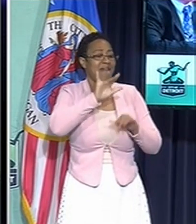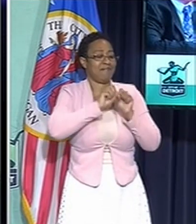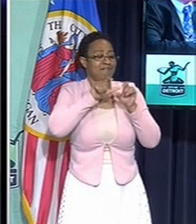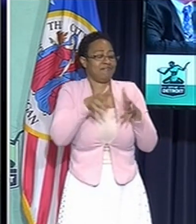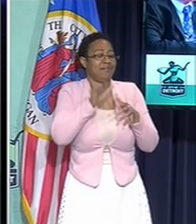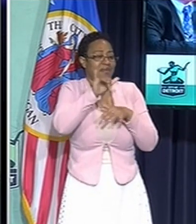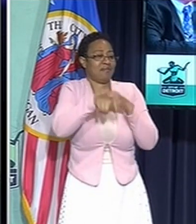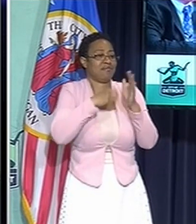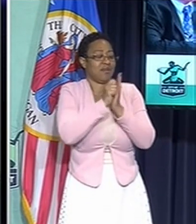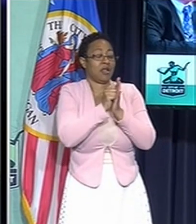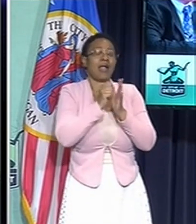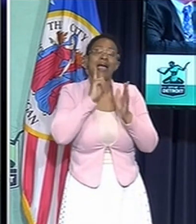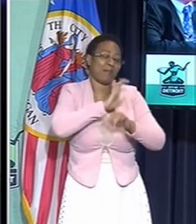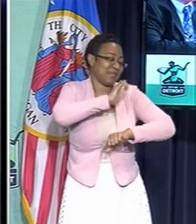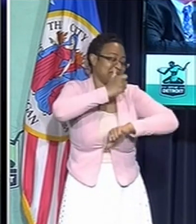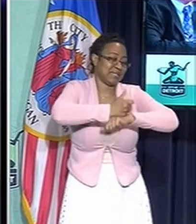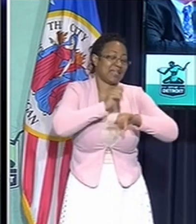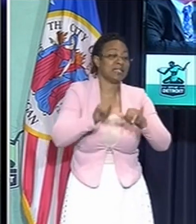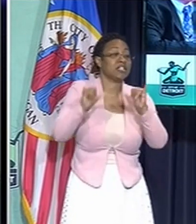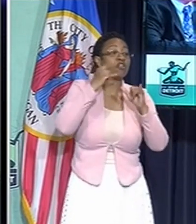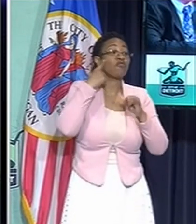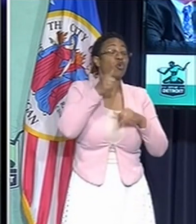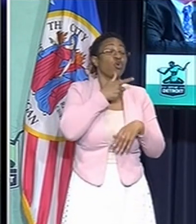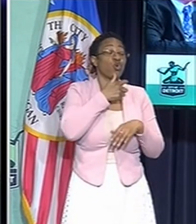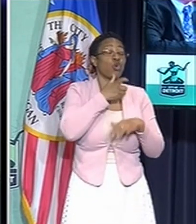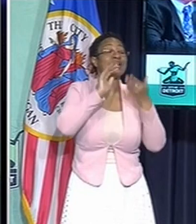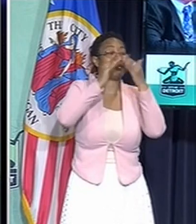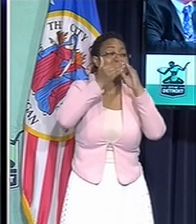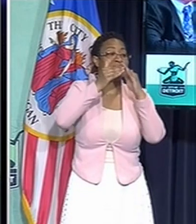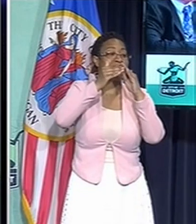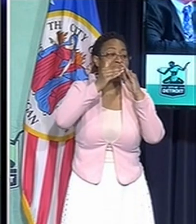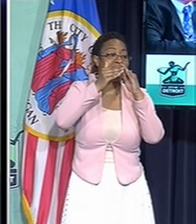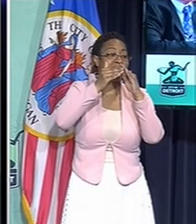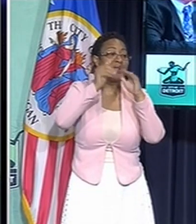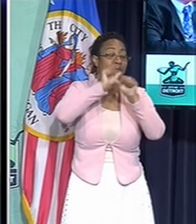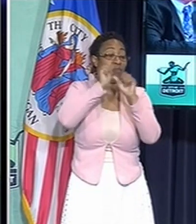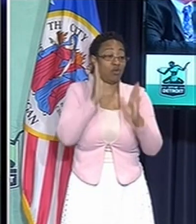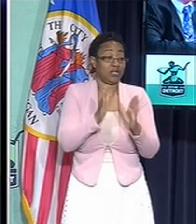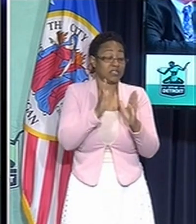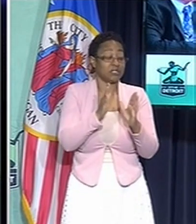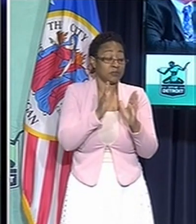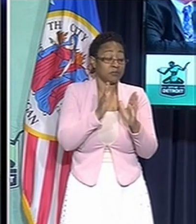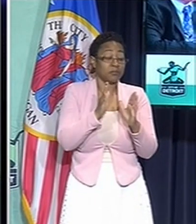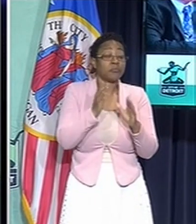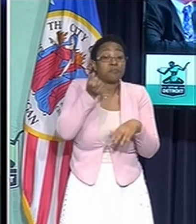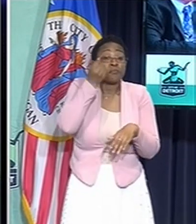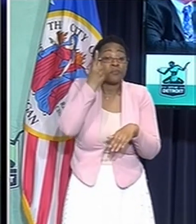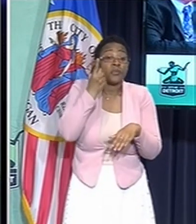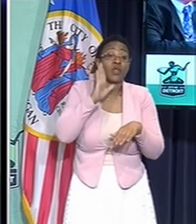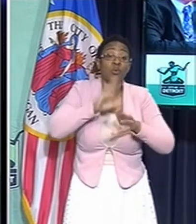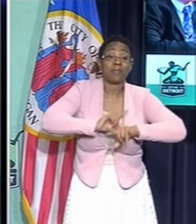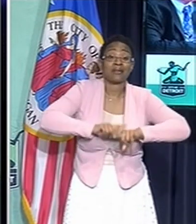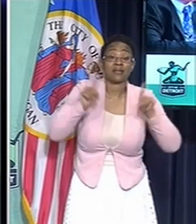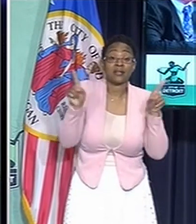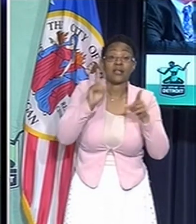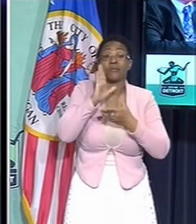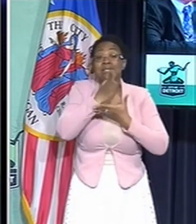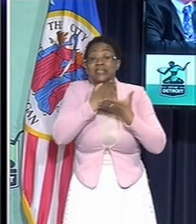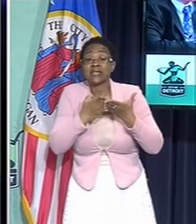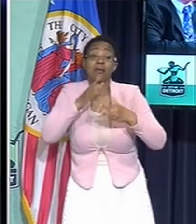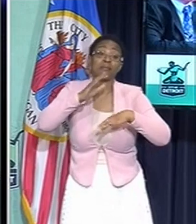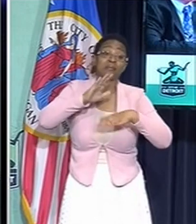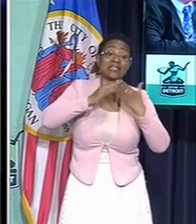just going to set the standards for city employees. And this is going to be different. There are going to be some